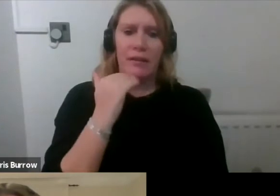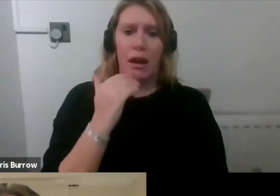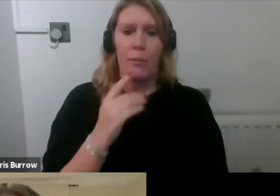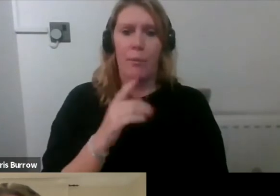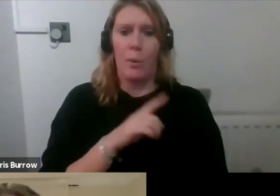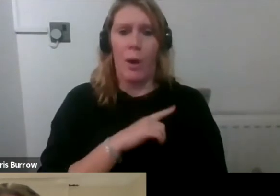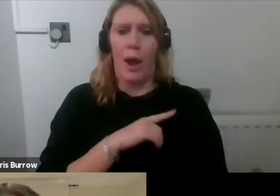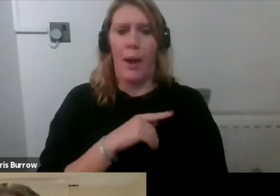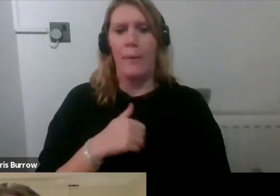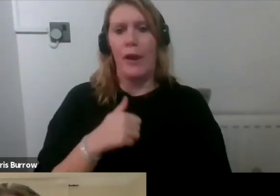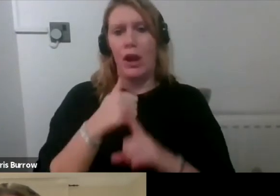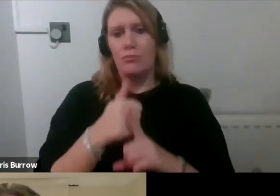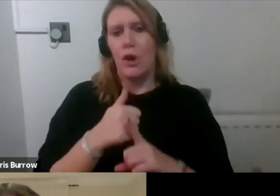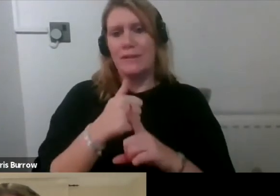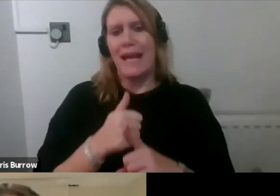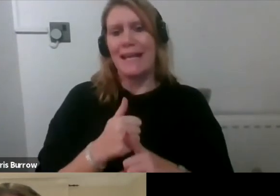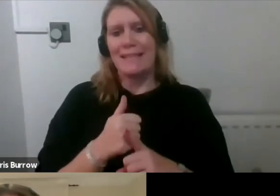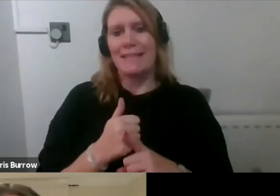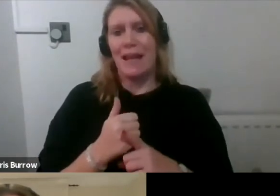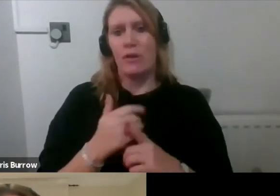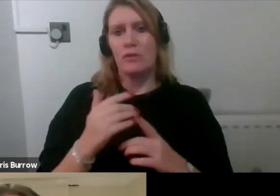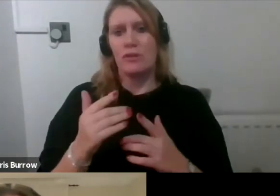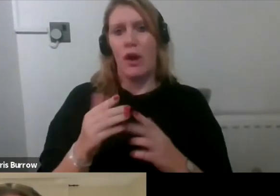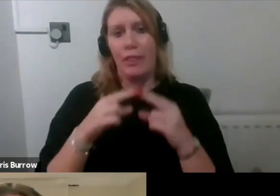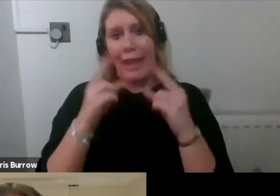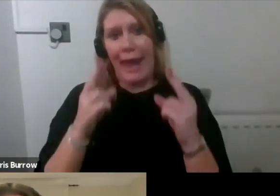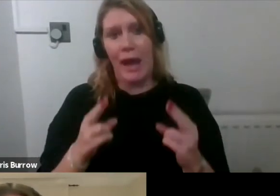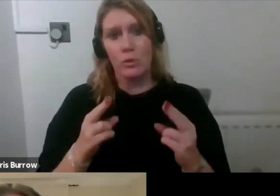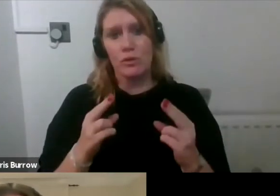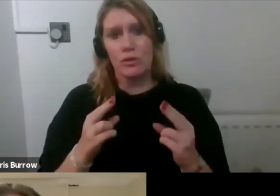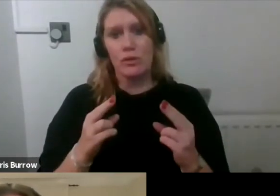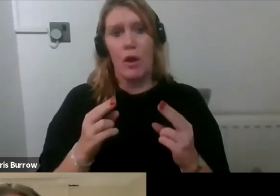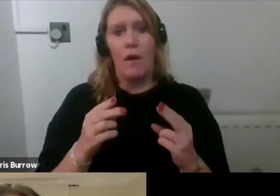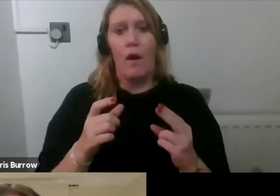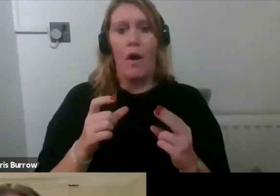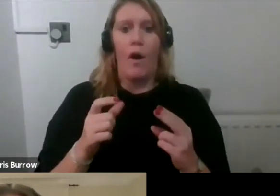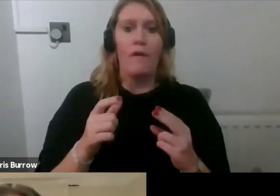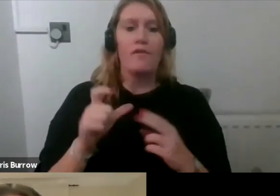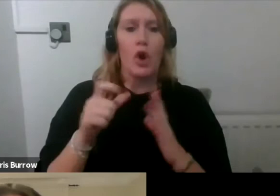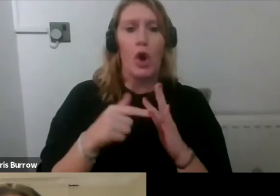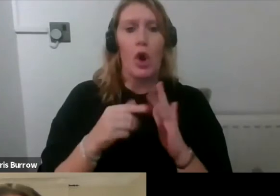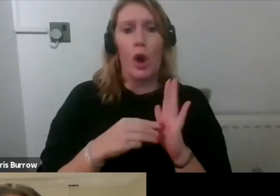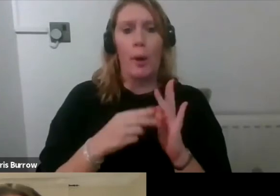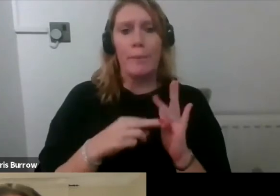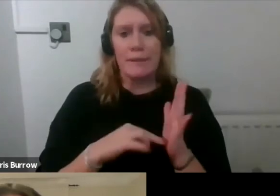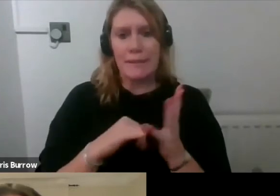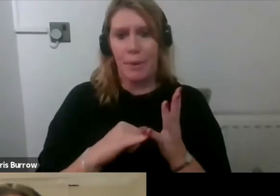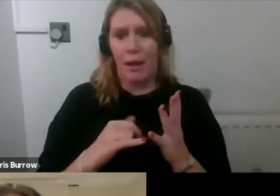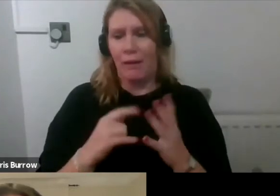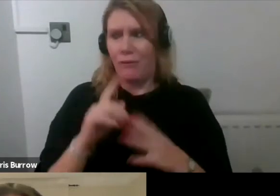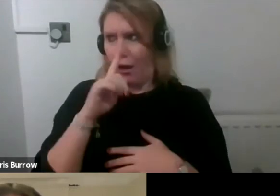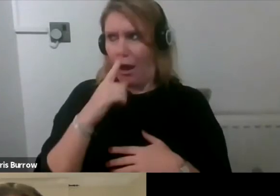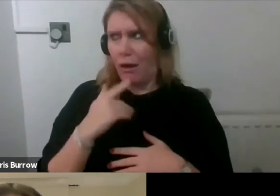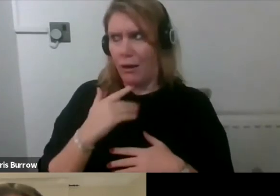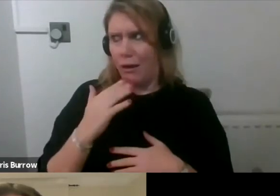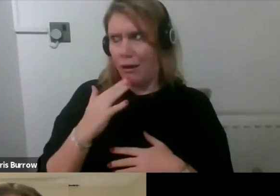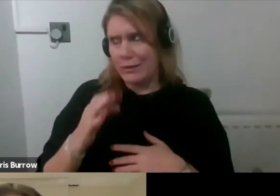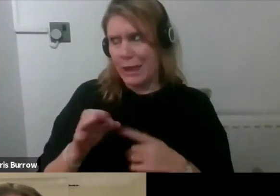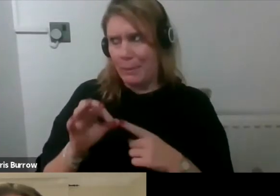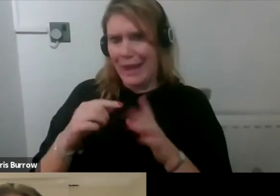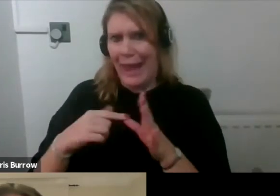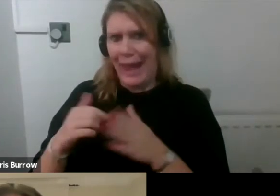protest outside the House of Commons," and I think, well, I'd love to do that, but if I can't even get a PA to take me to the dentist,